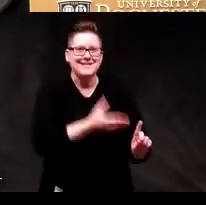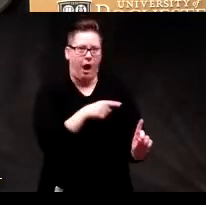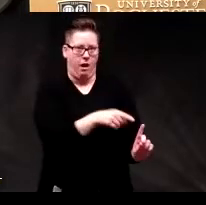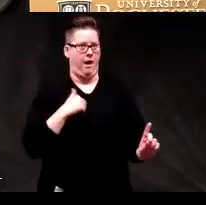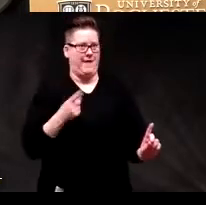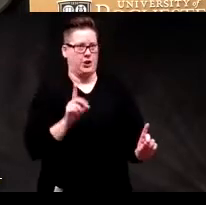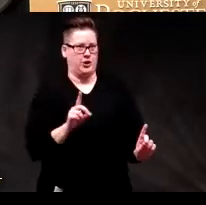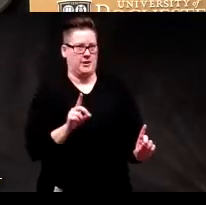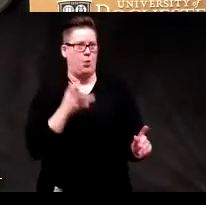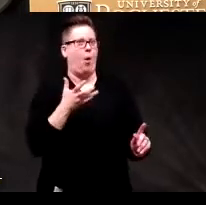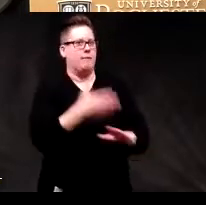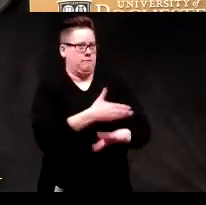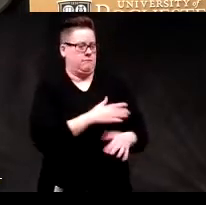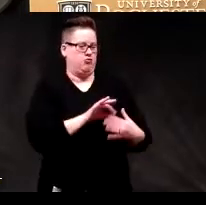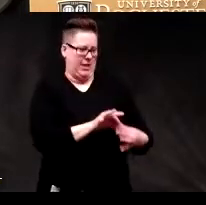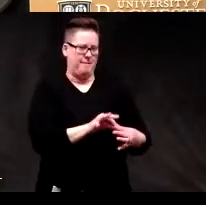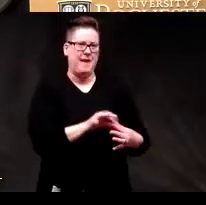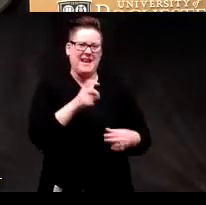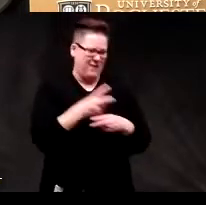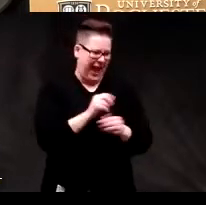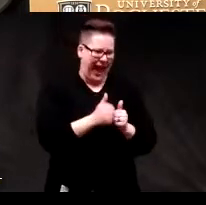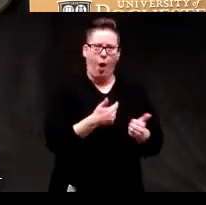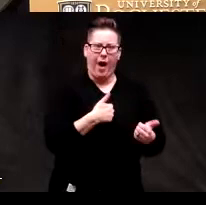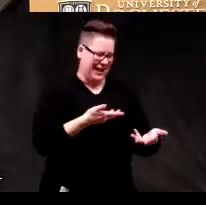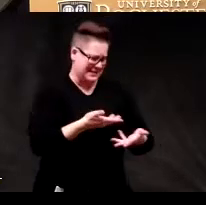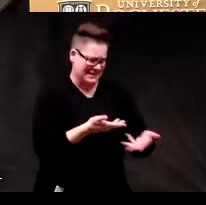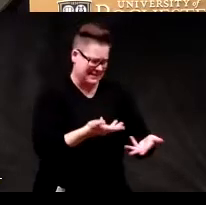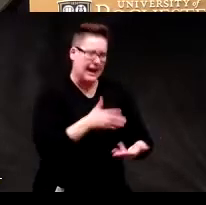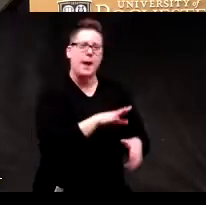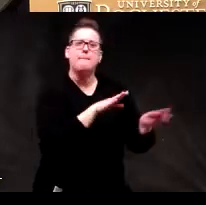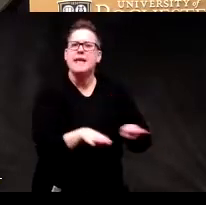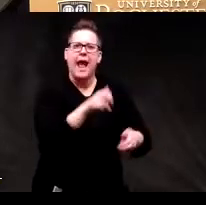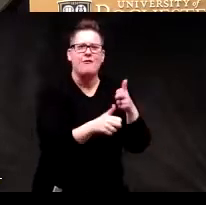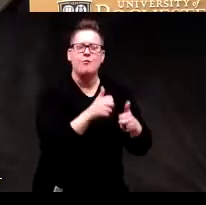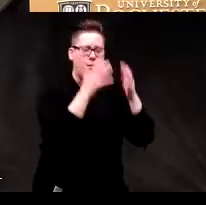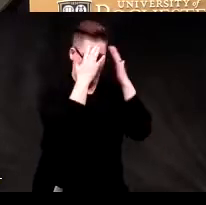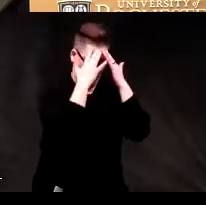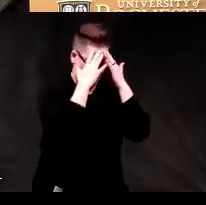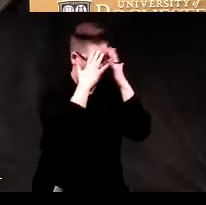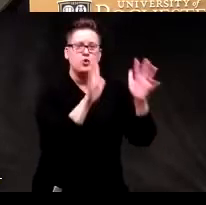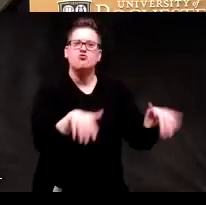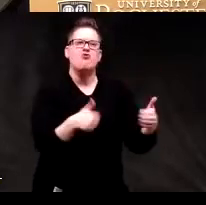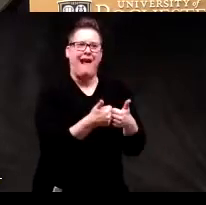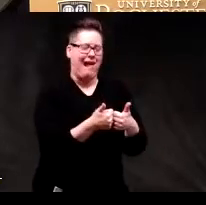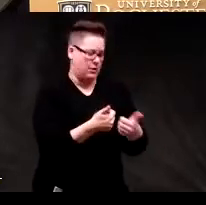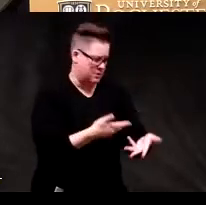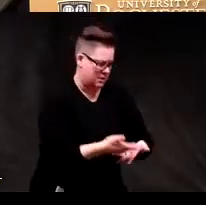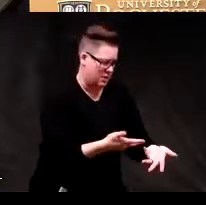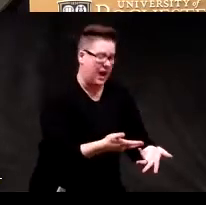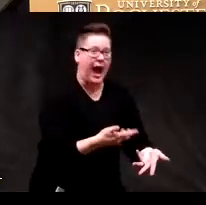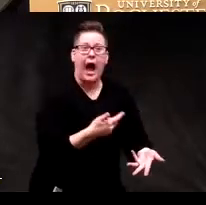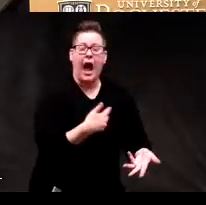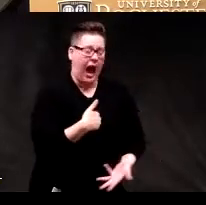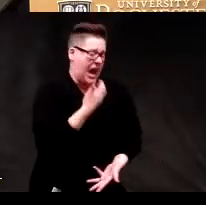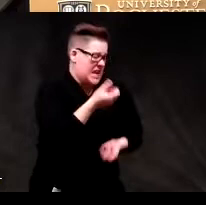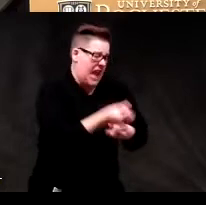needed to find a way to relate to him. His behavioral problems posed such a challenge for me. And I found myself just yelling at